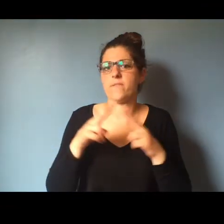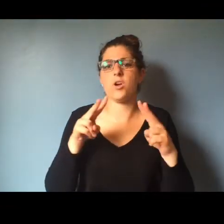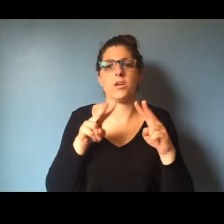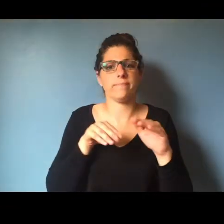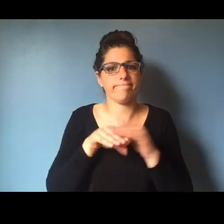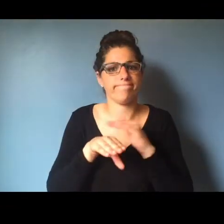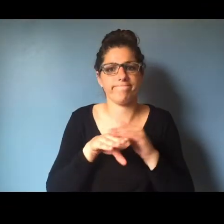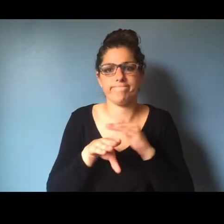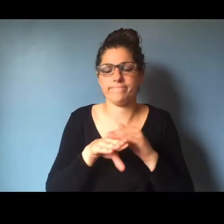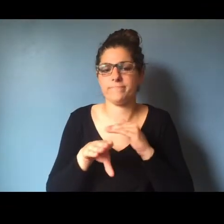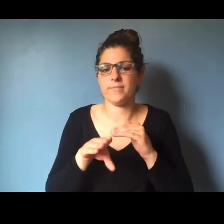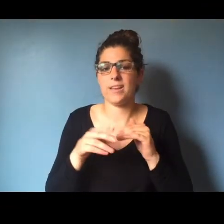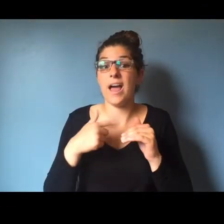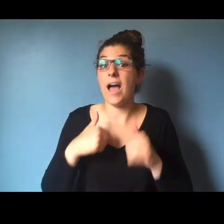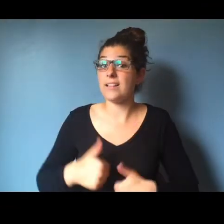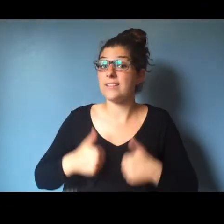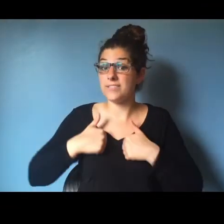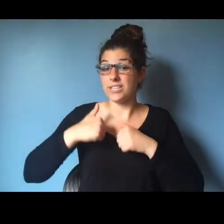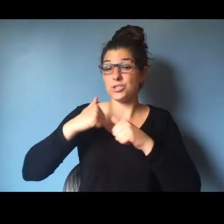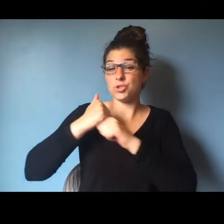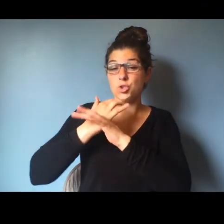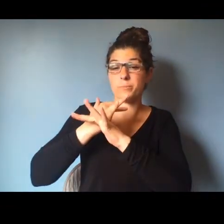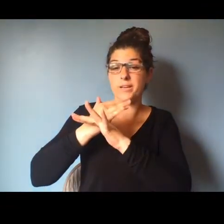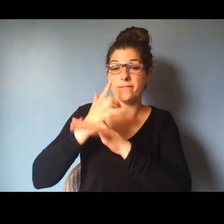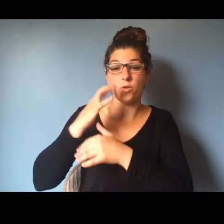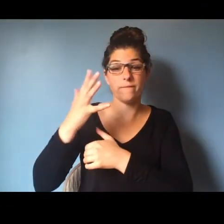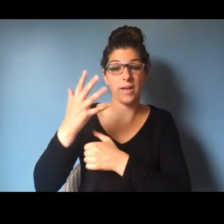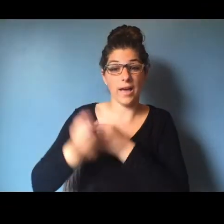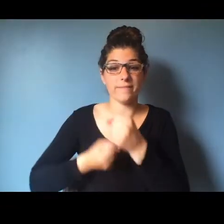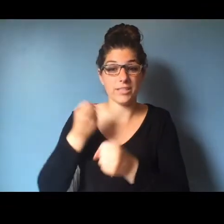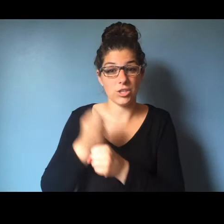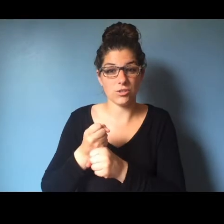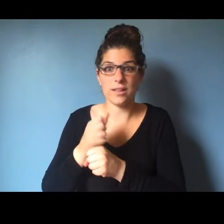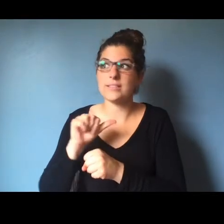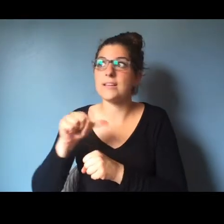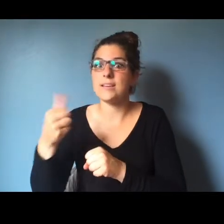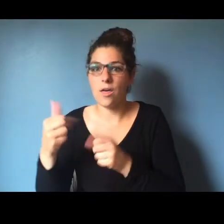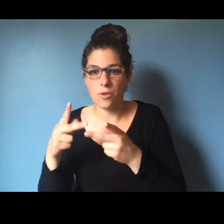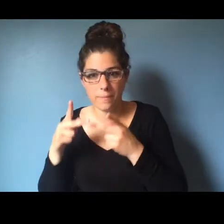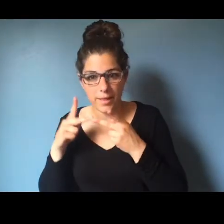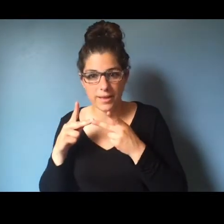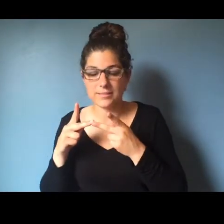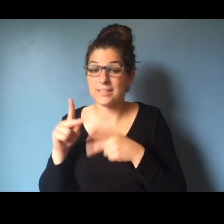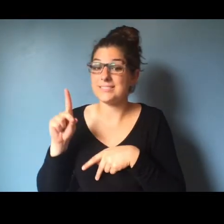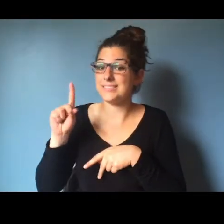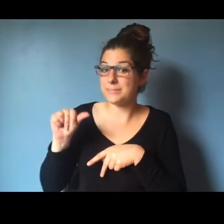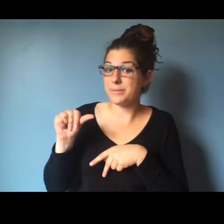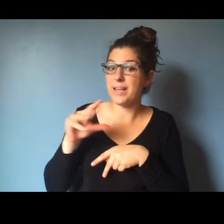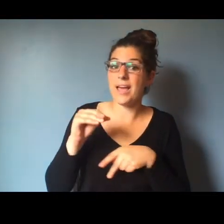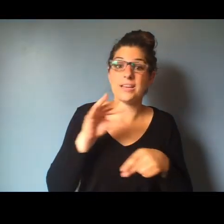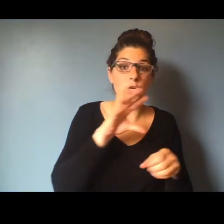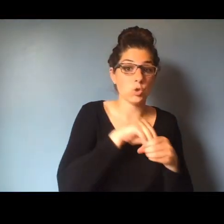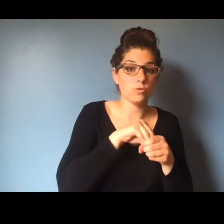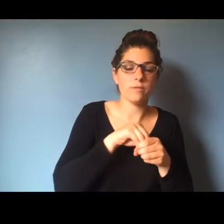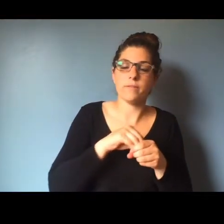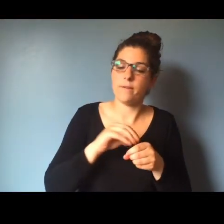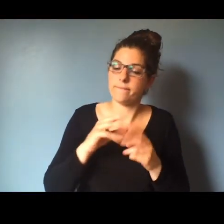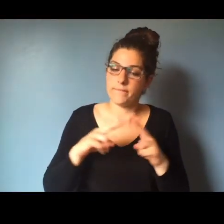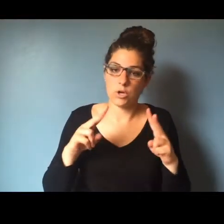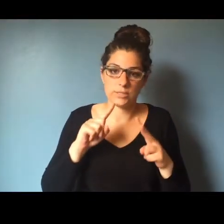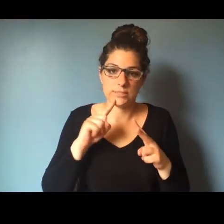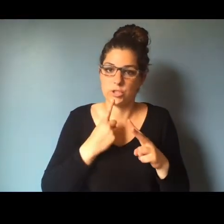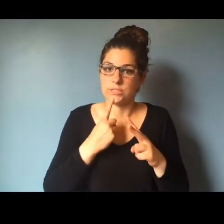While also, I lived in Germany for 5 years, and Germany is one of those places that takes disability and inclusivity extremely